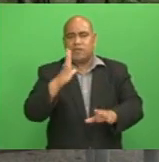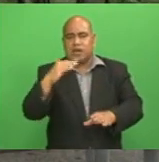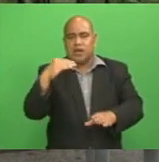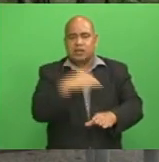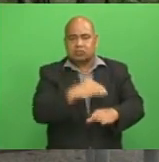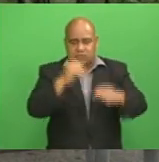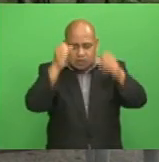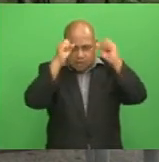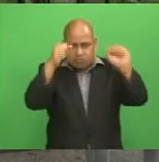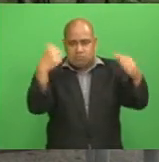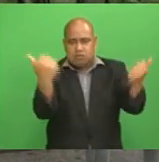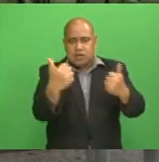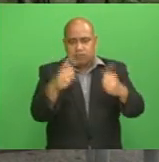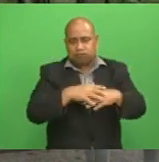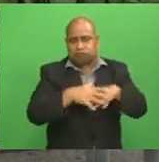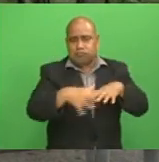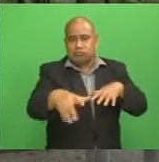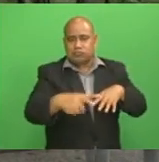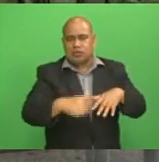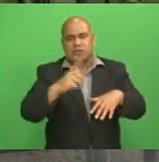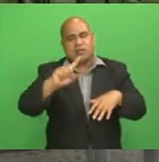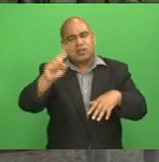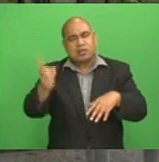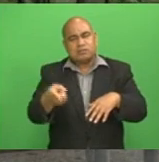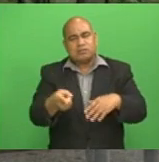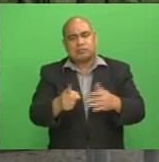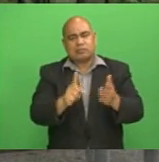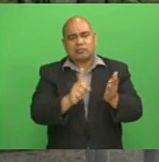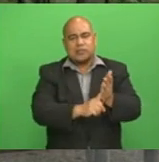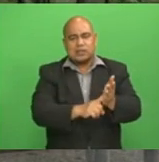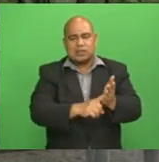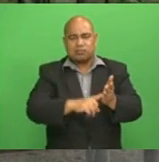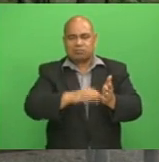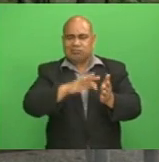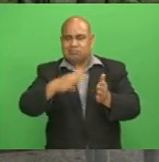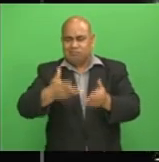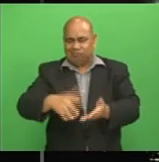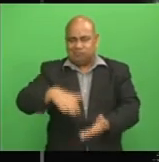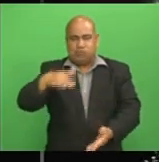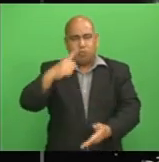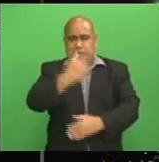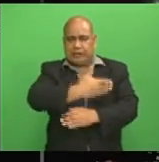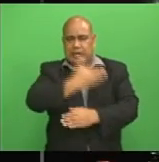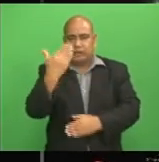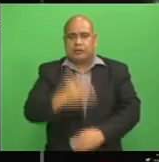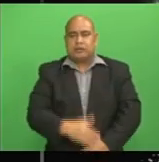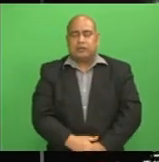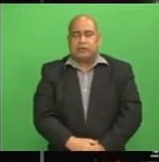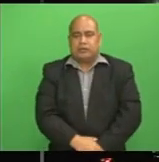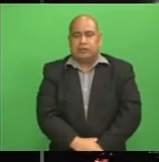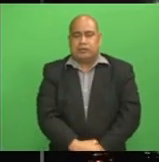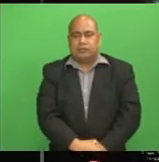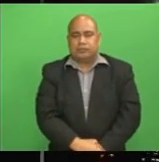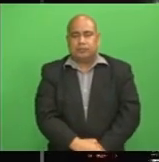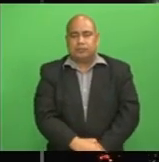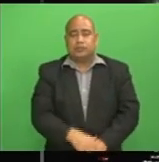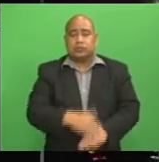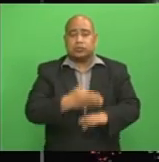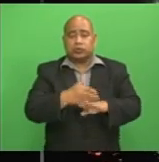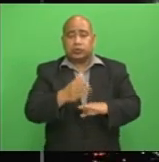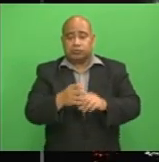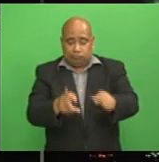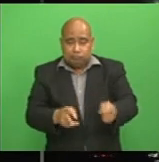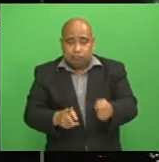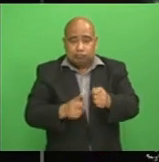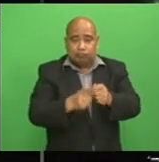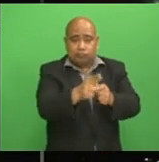around 1,000 litres of milk per day. Kritika Kumar, FBC News. The newly launched NGO, the Hakwa Foundation